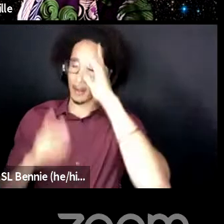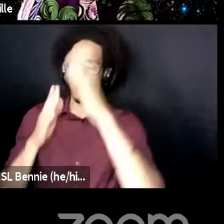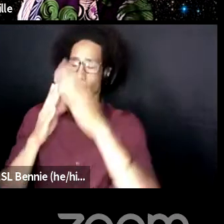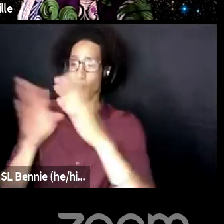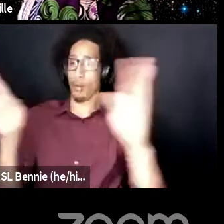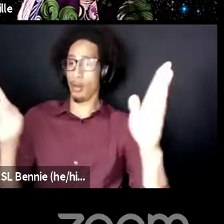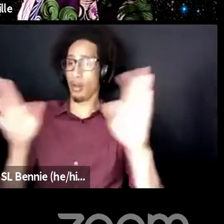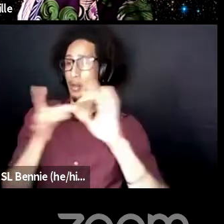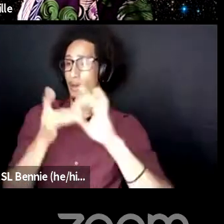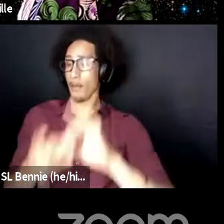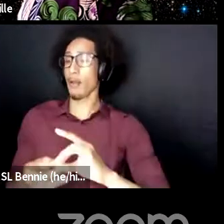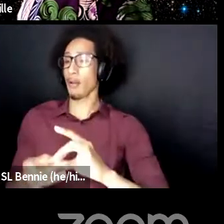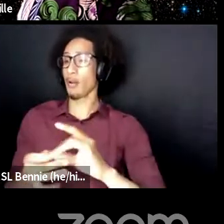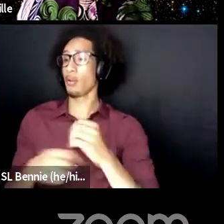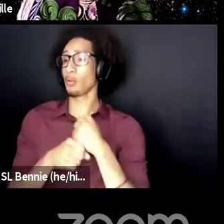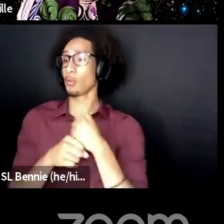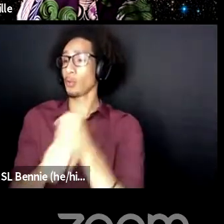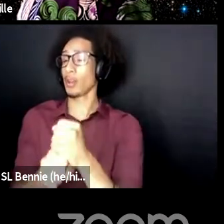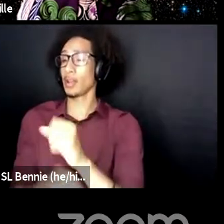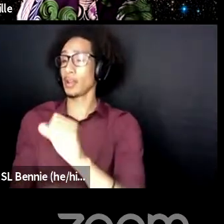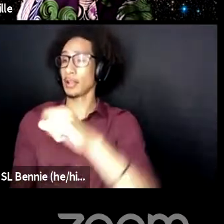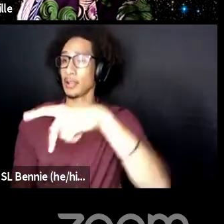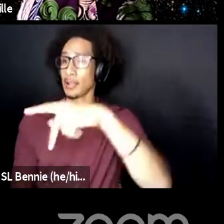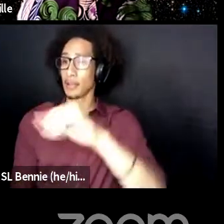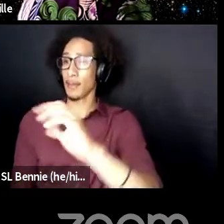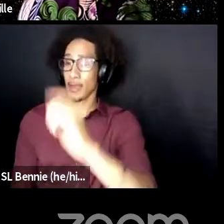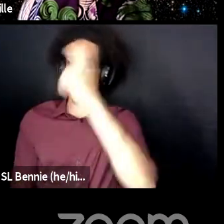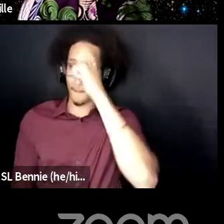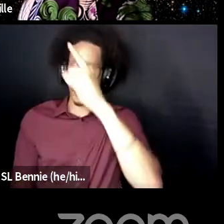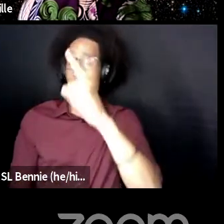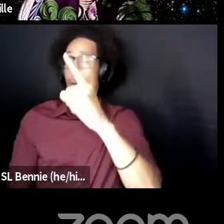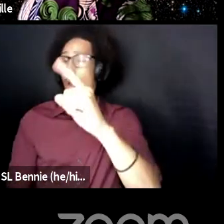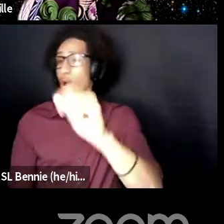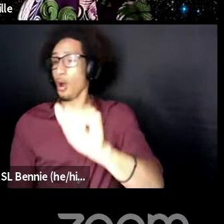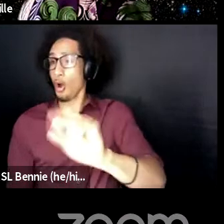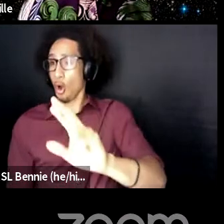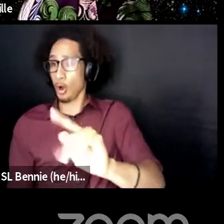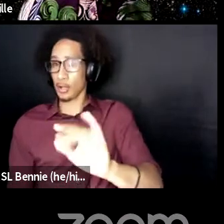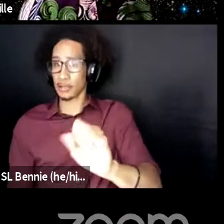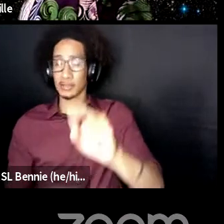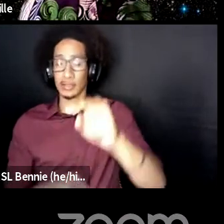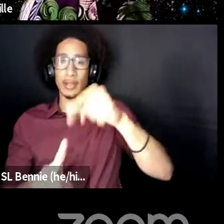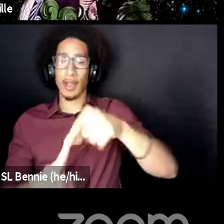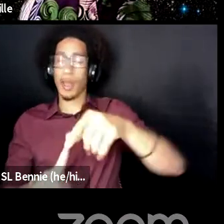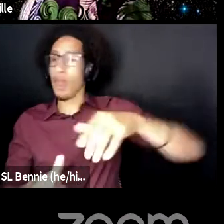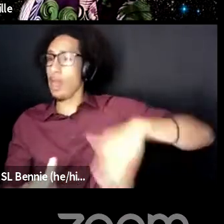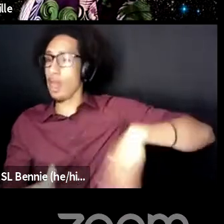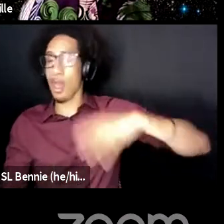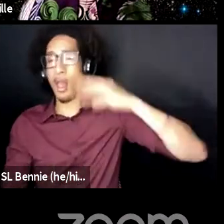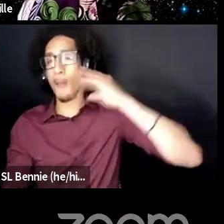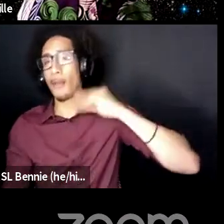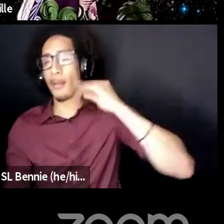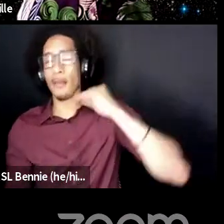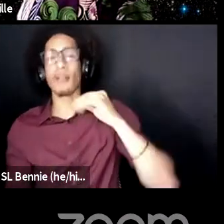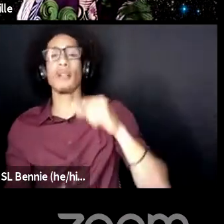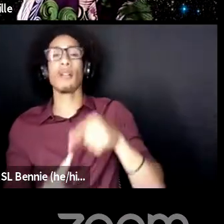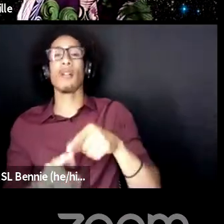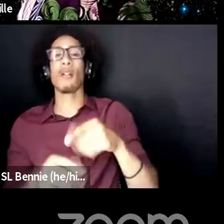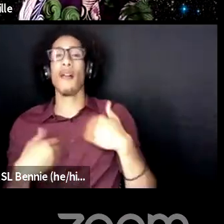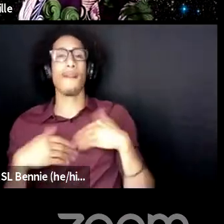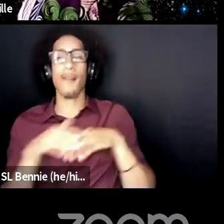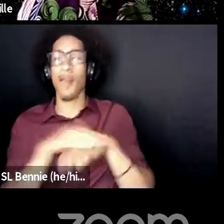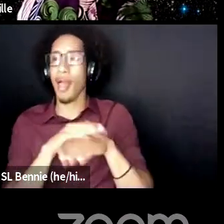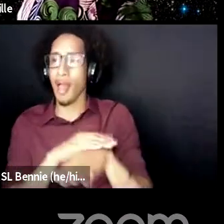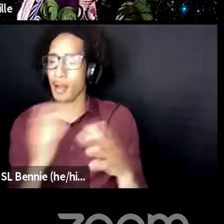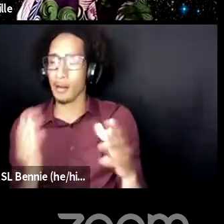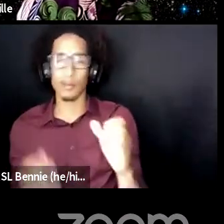for artists where that has not been the case. So can you talk about the way that informs specifically how you not only